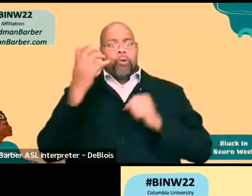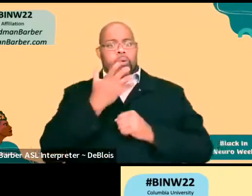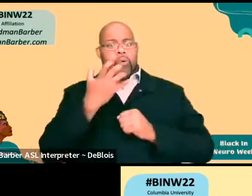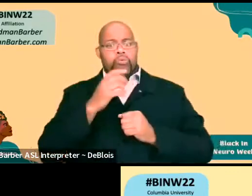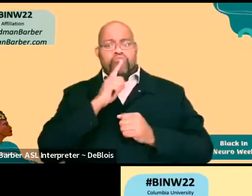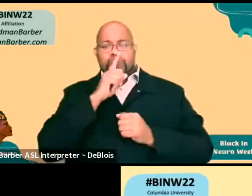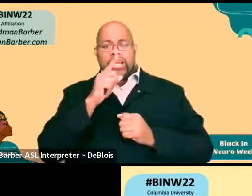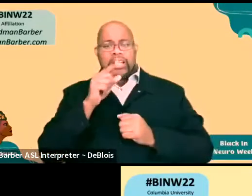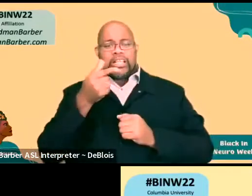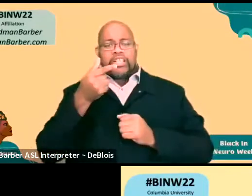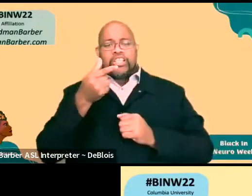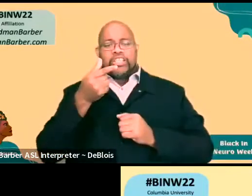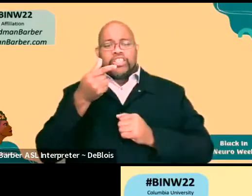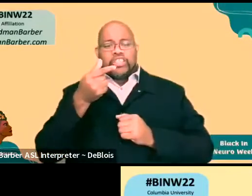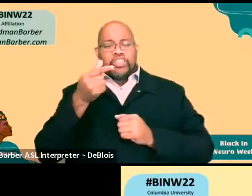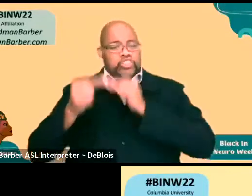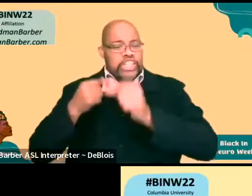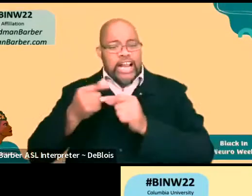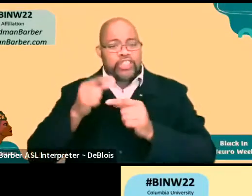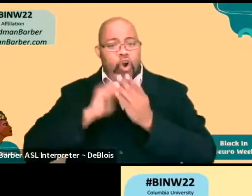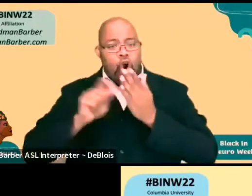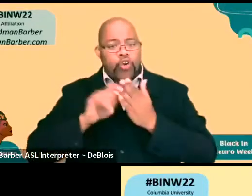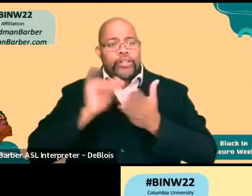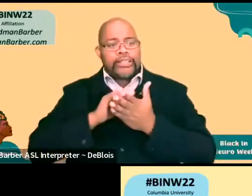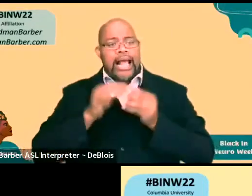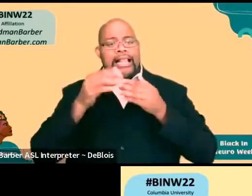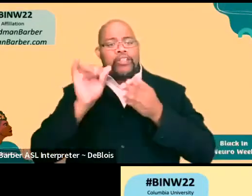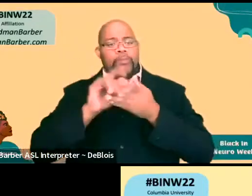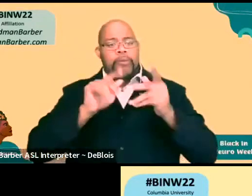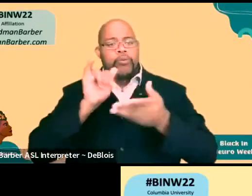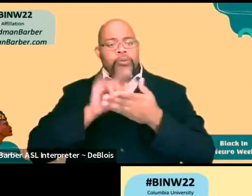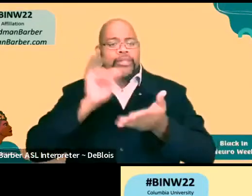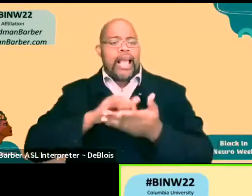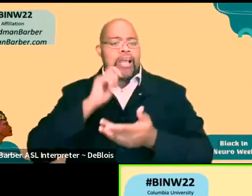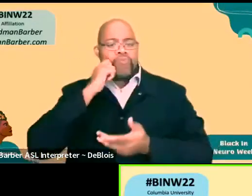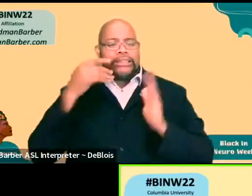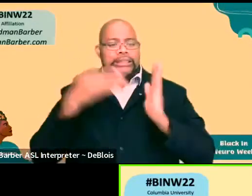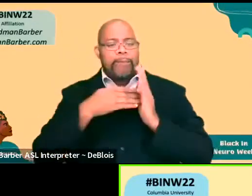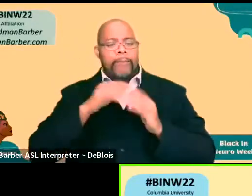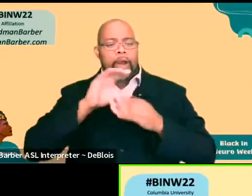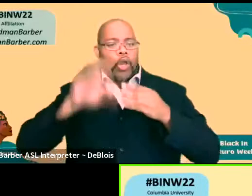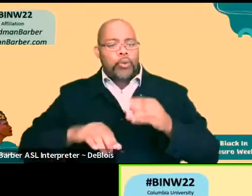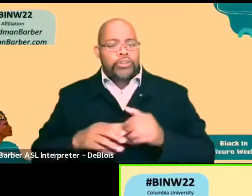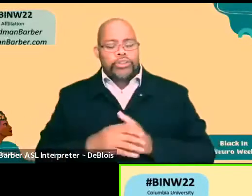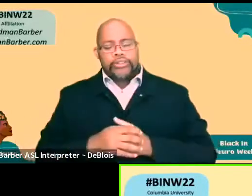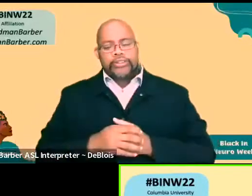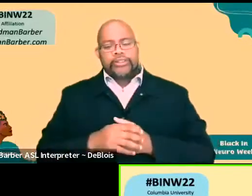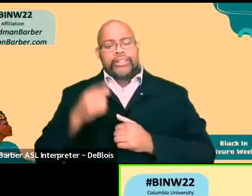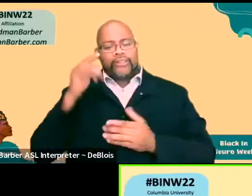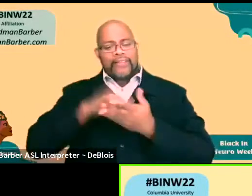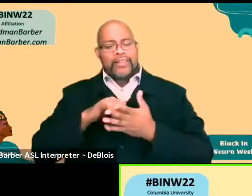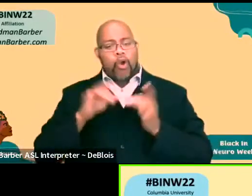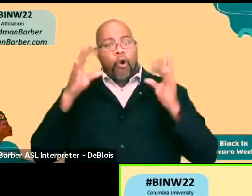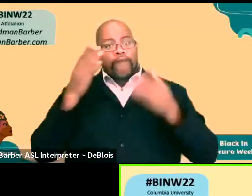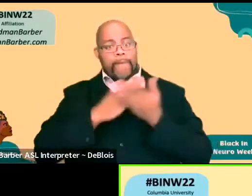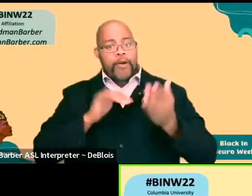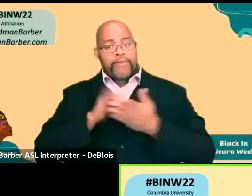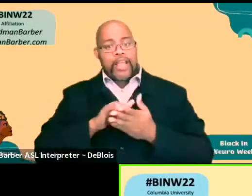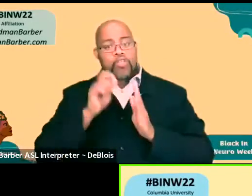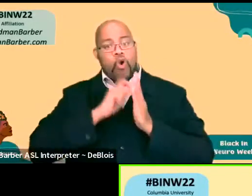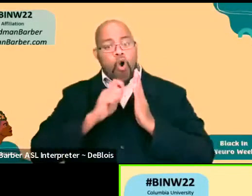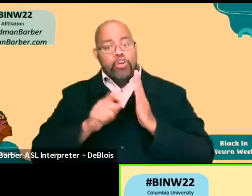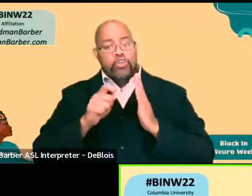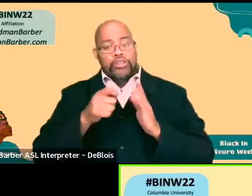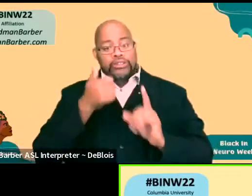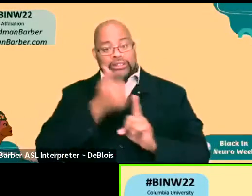pure genetics articles that are leading people to these bad conclusions. Yeah, and I think the horrifying part is that the article